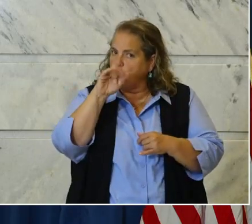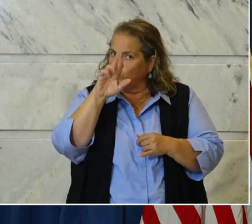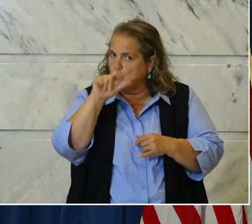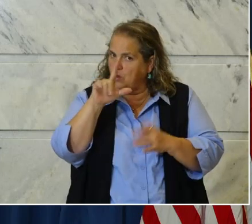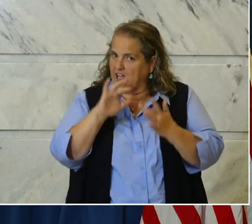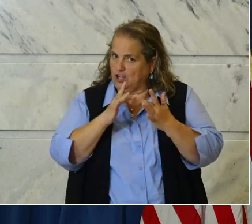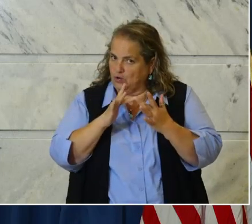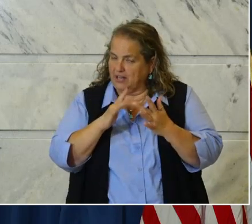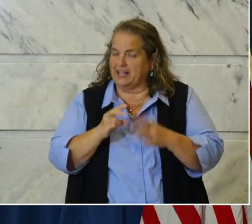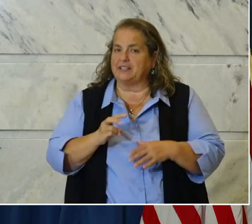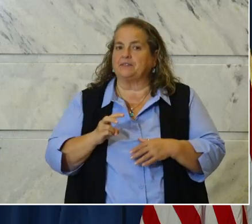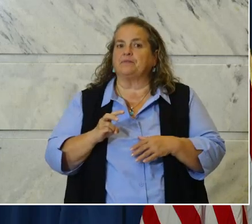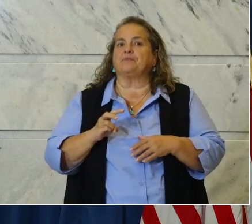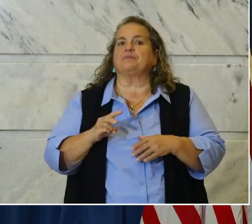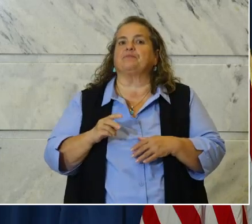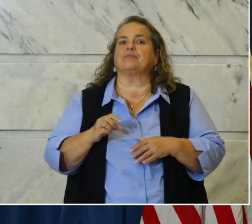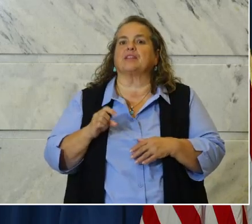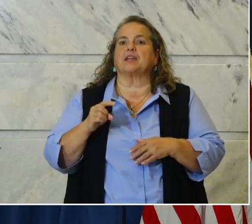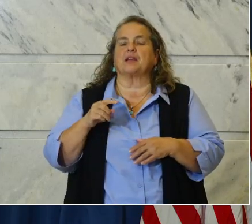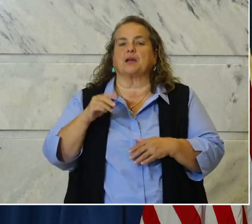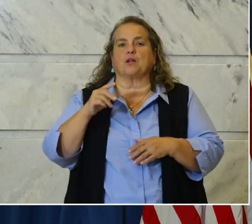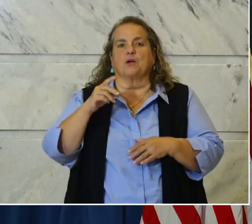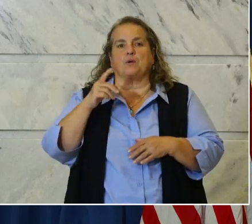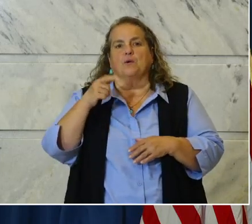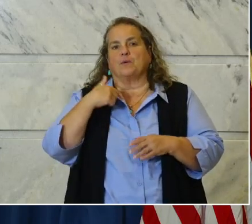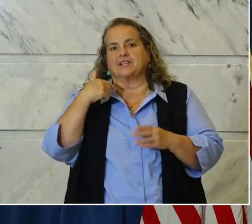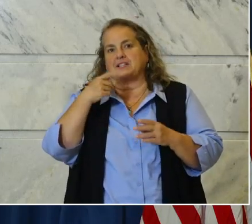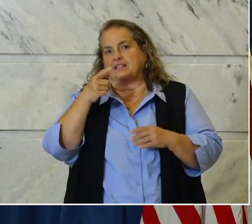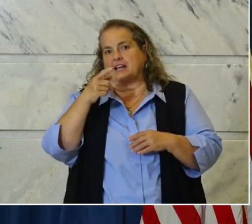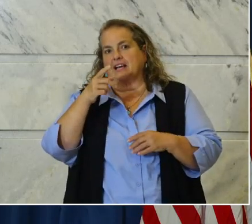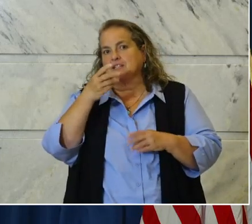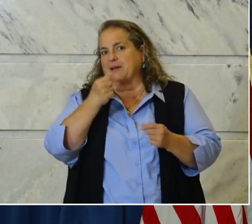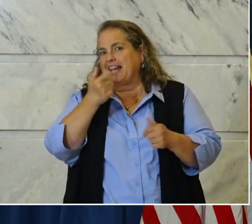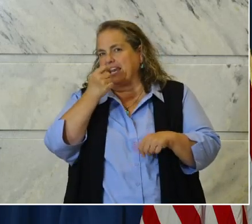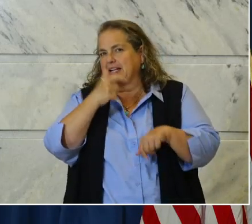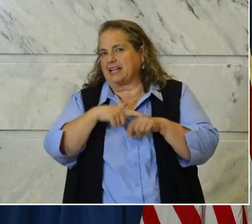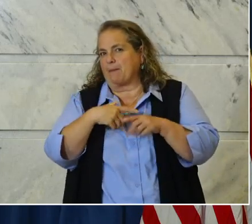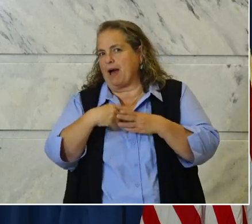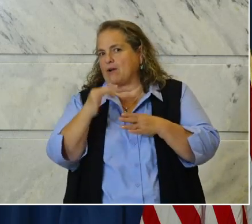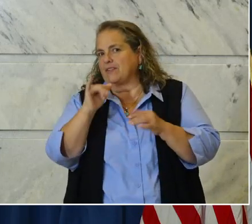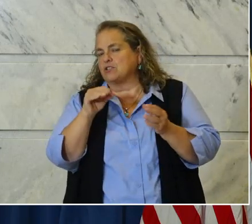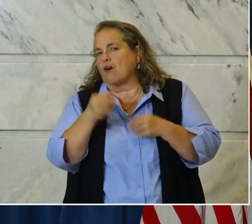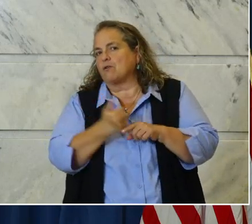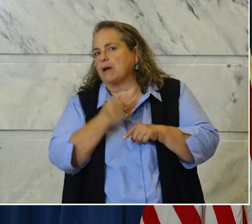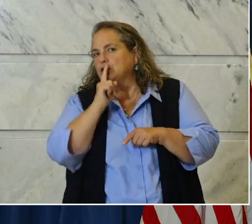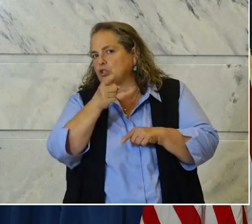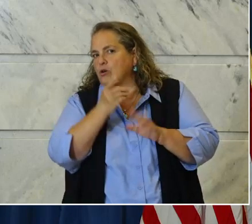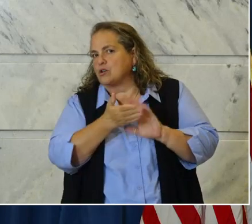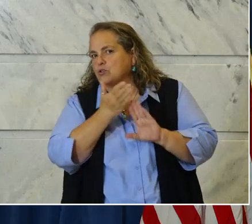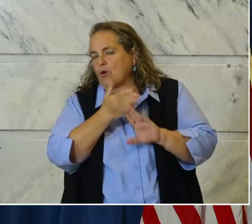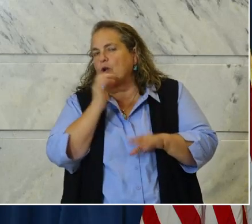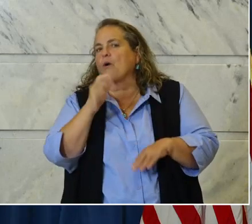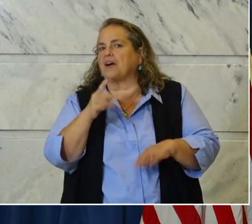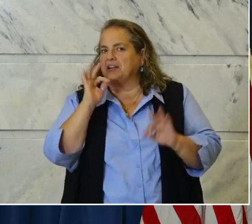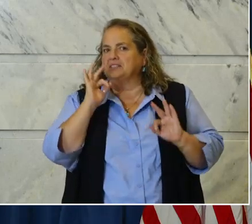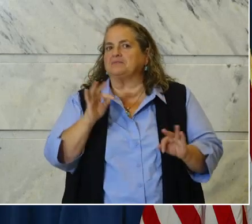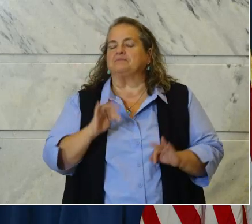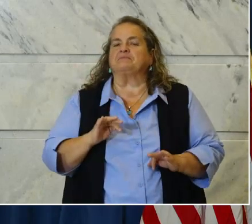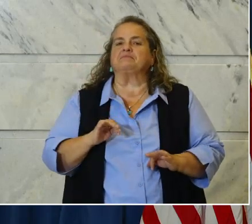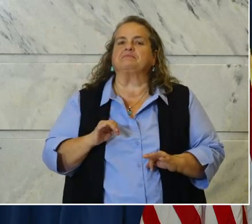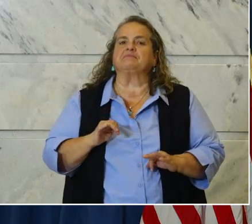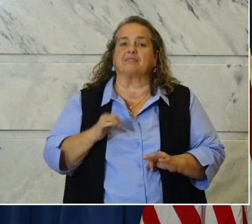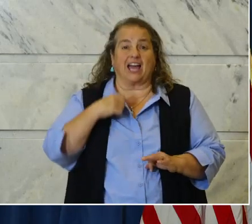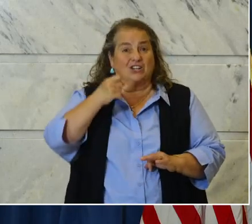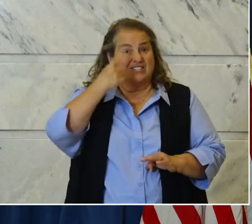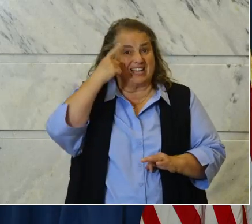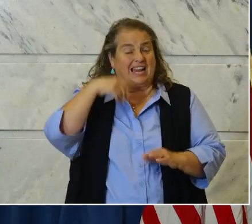time outside this office making sure it was going really well. And I understand that it's never going to be as good as being